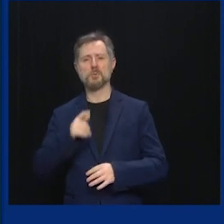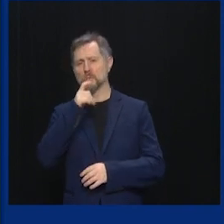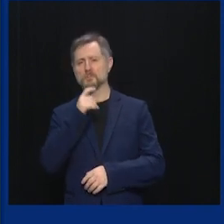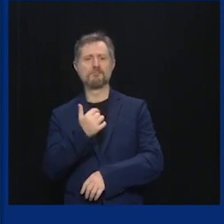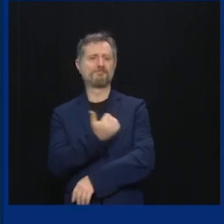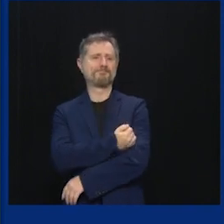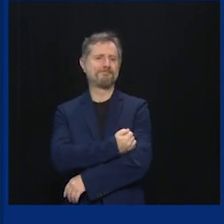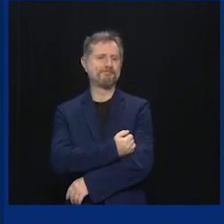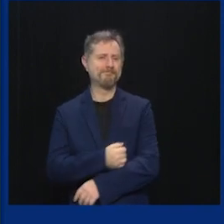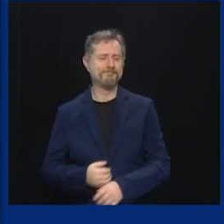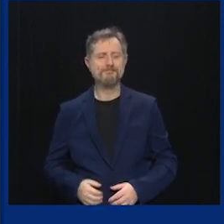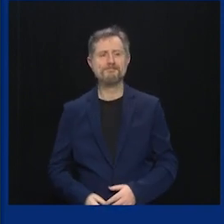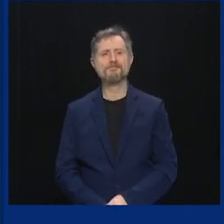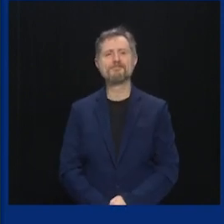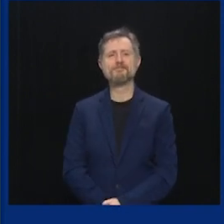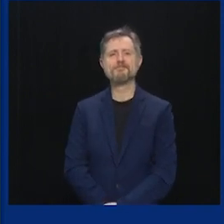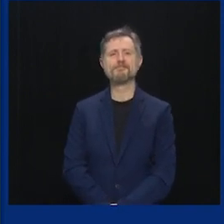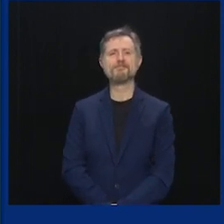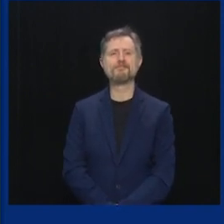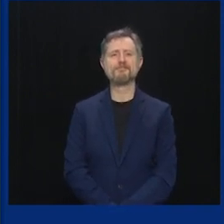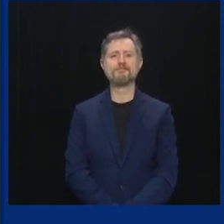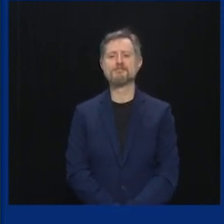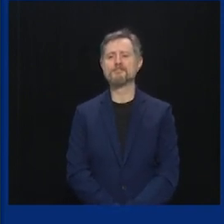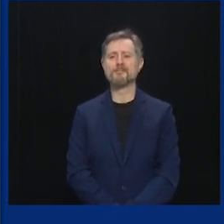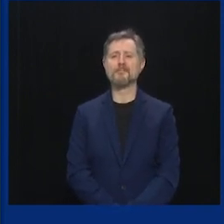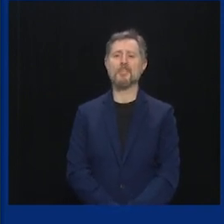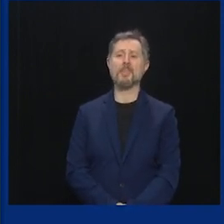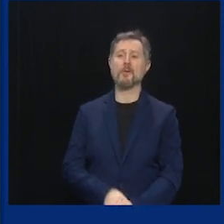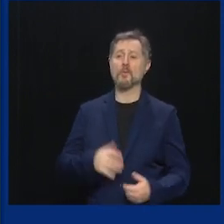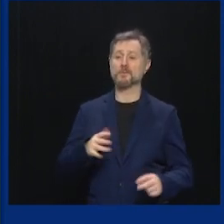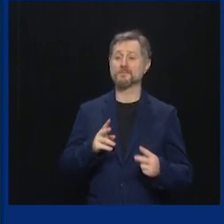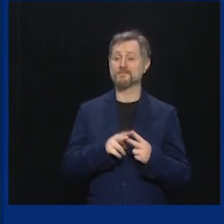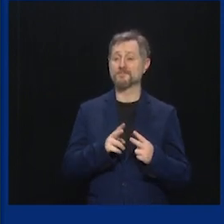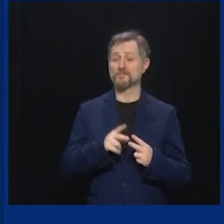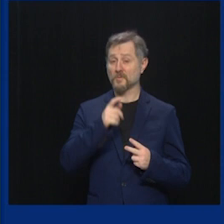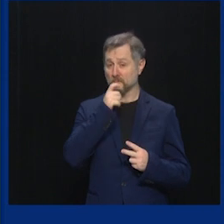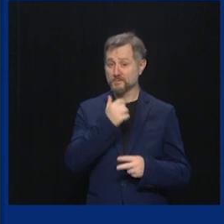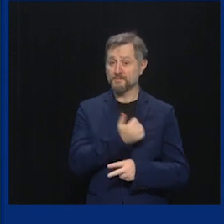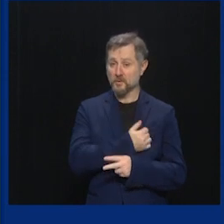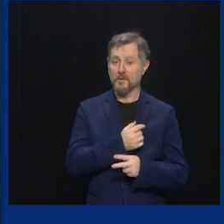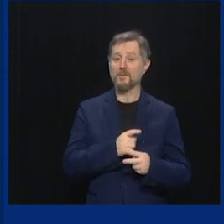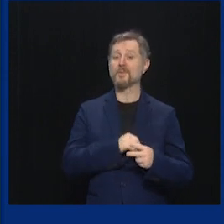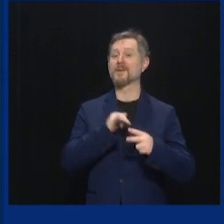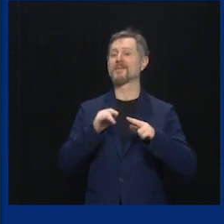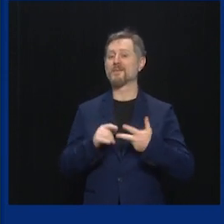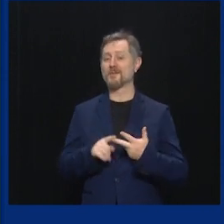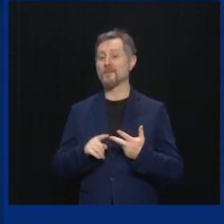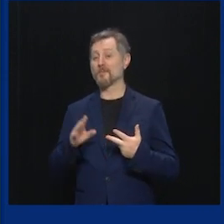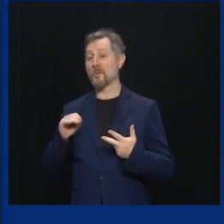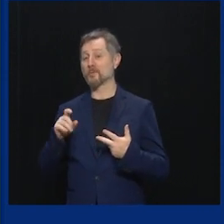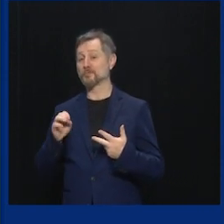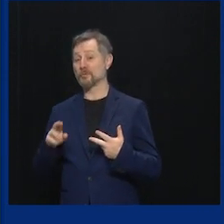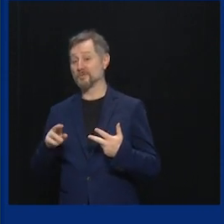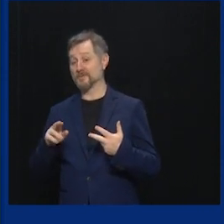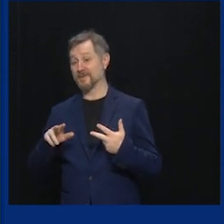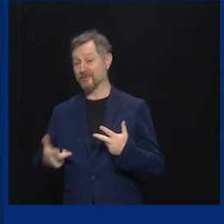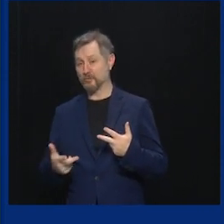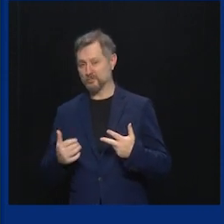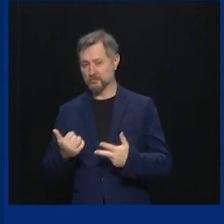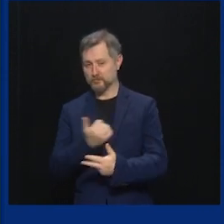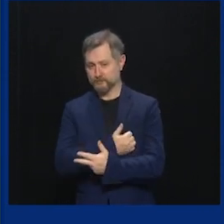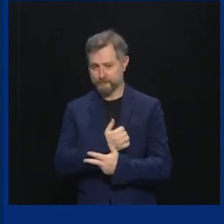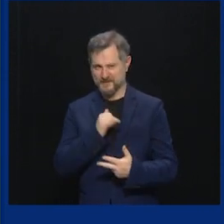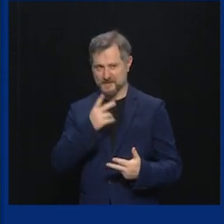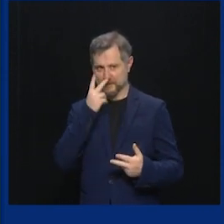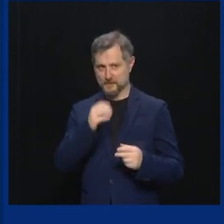as of getting the boosters. These are already people who had the vaccination. This is the increase in people getting the boosters, the additional doses. As I was mentioning, we